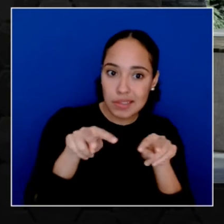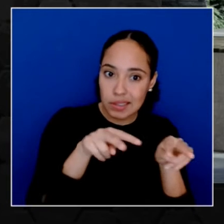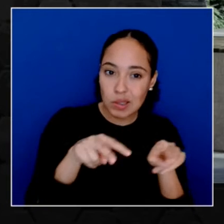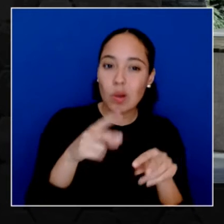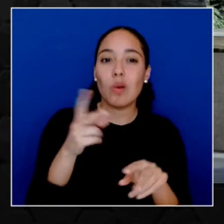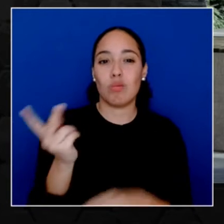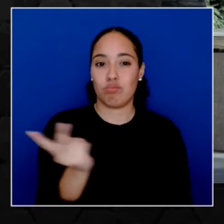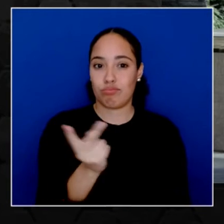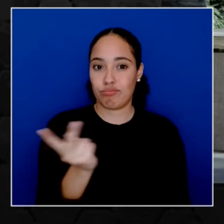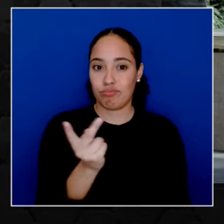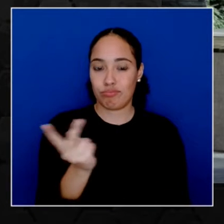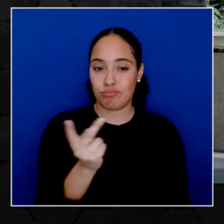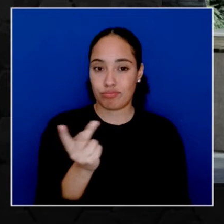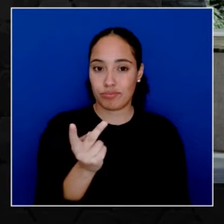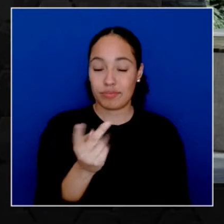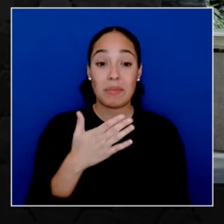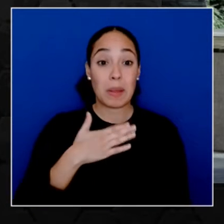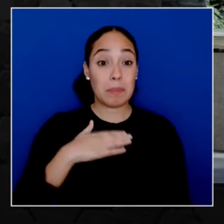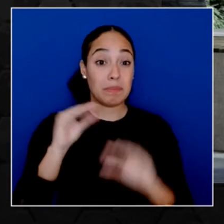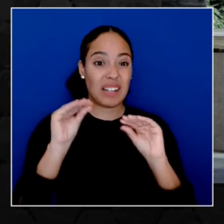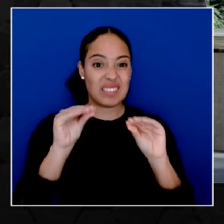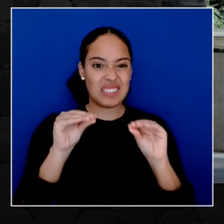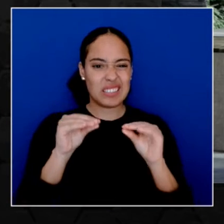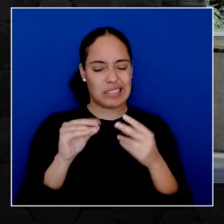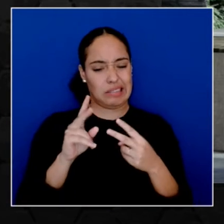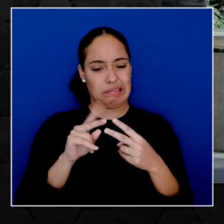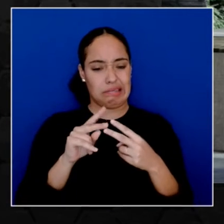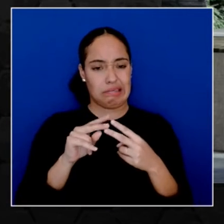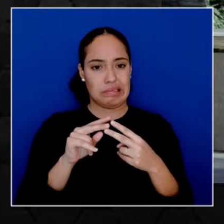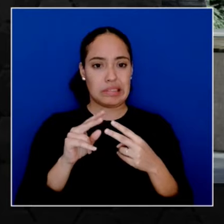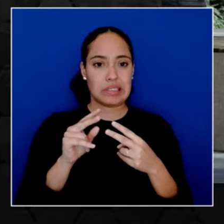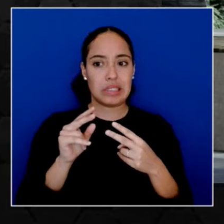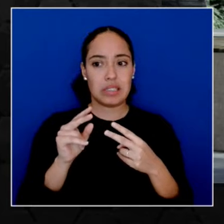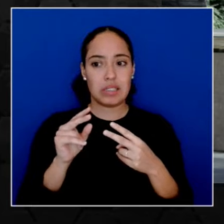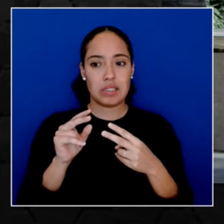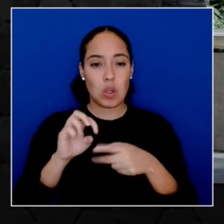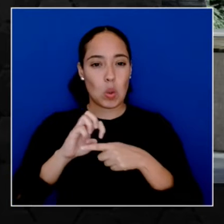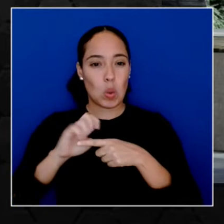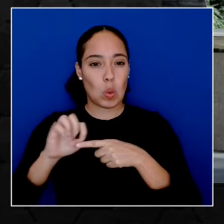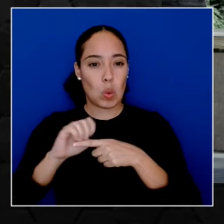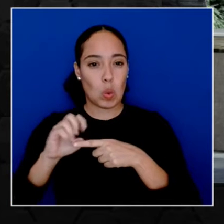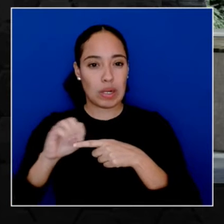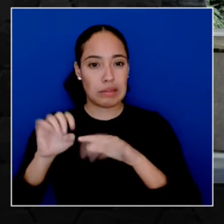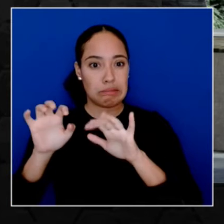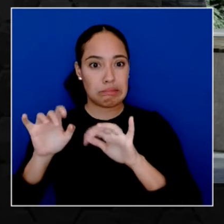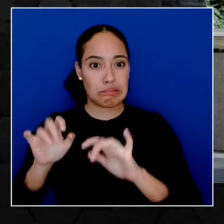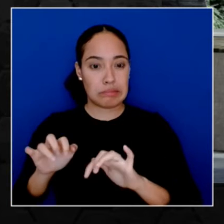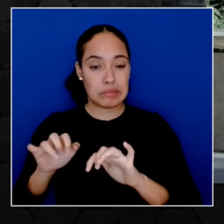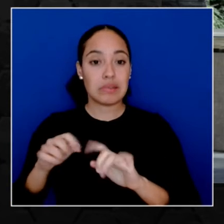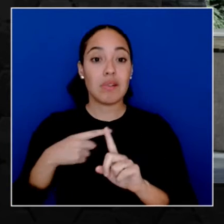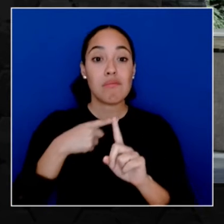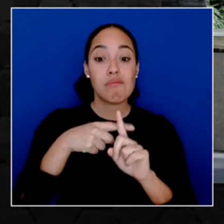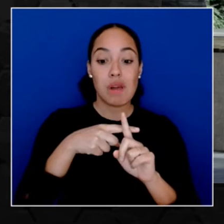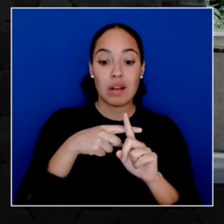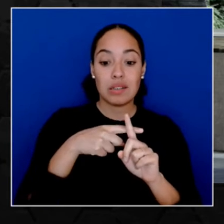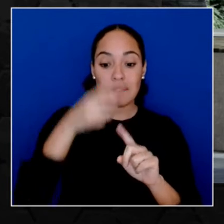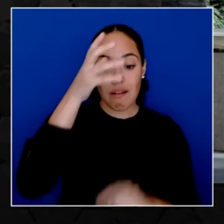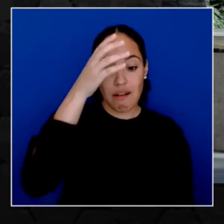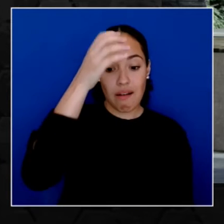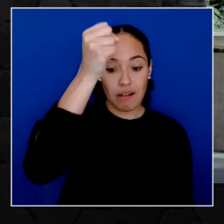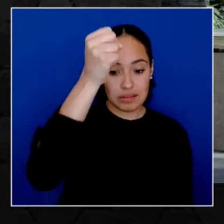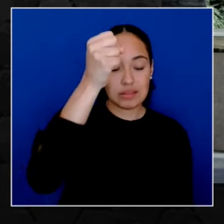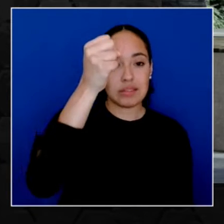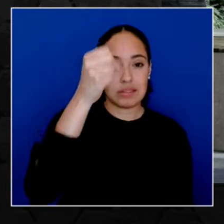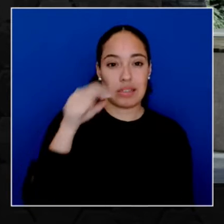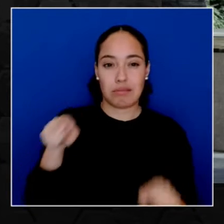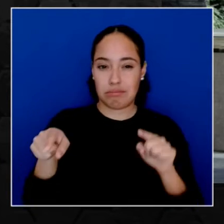coding and concepts. So I prefer to have mini code and mini concept or mini lectures in between